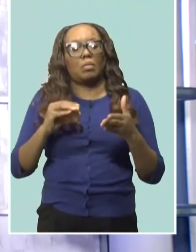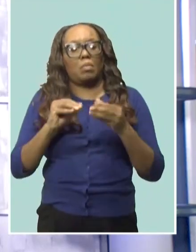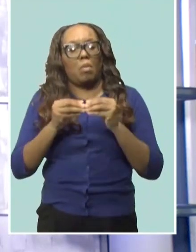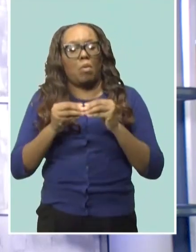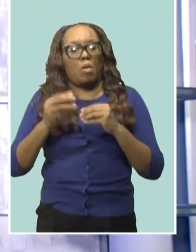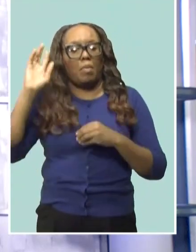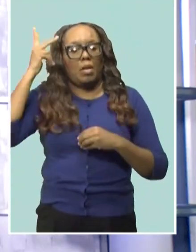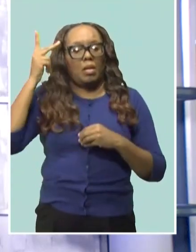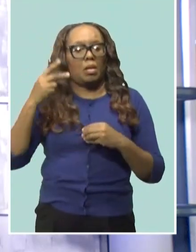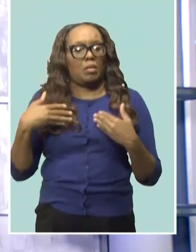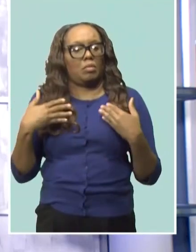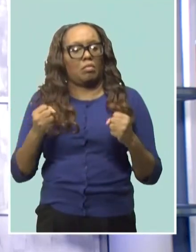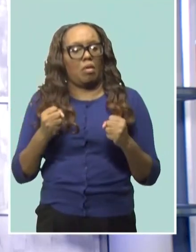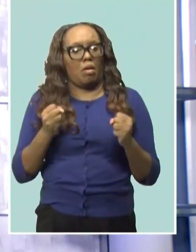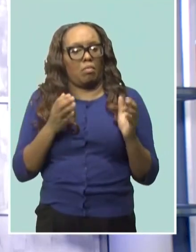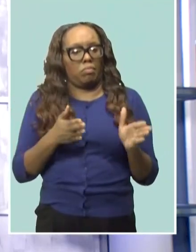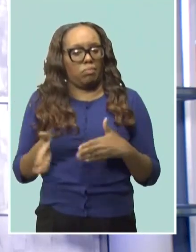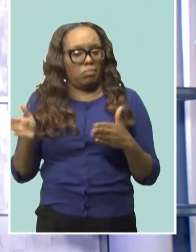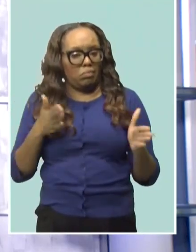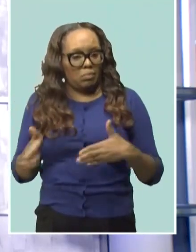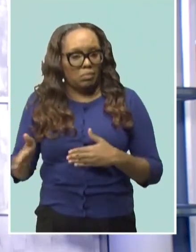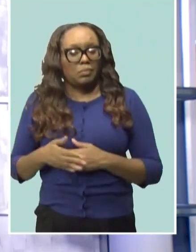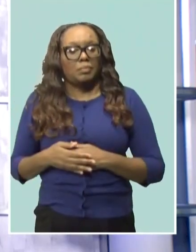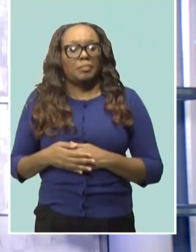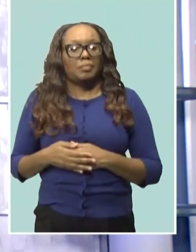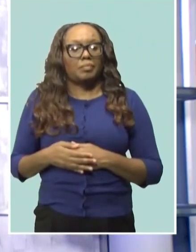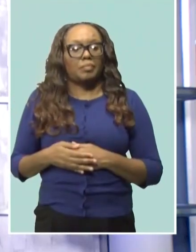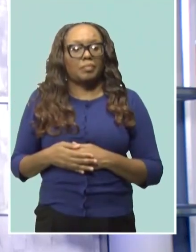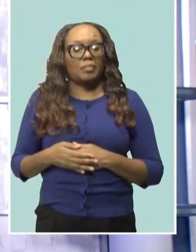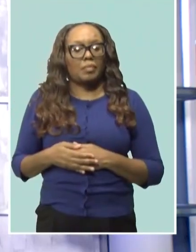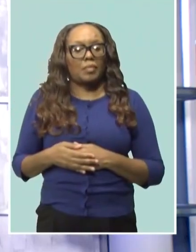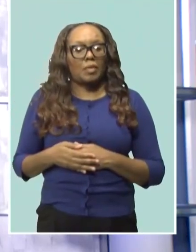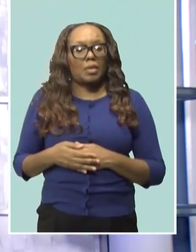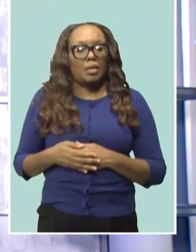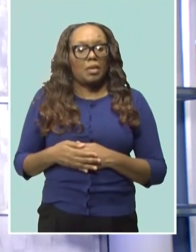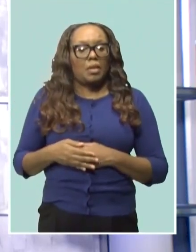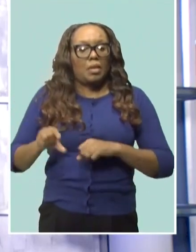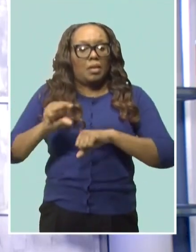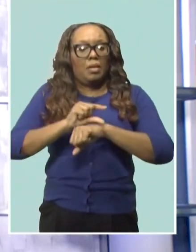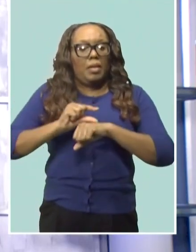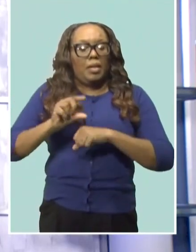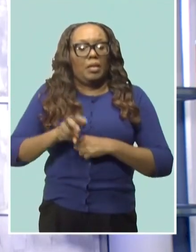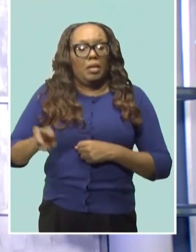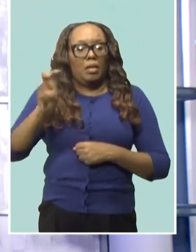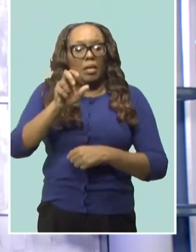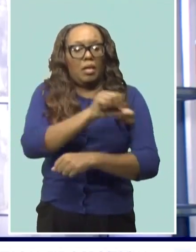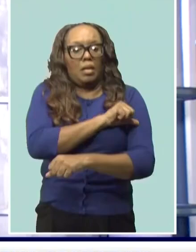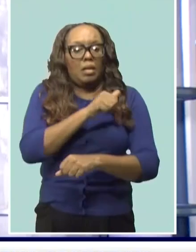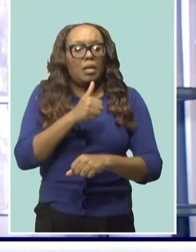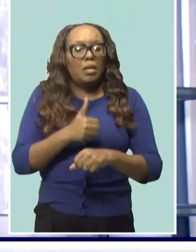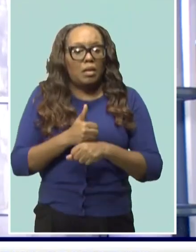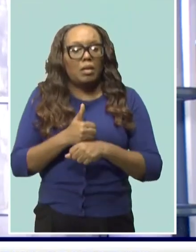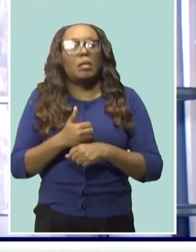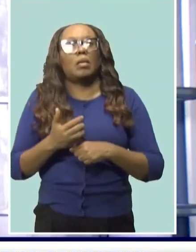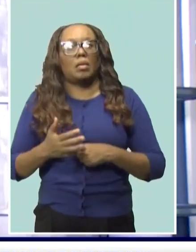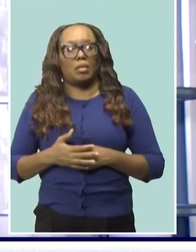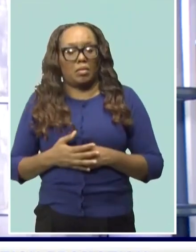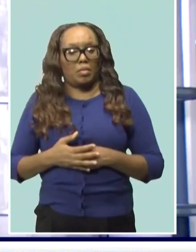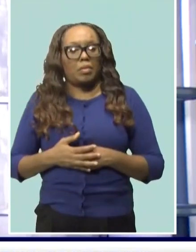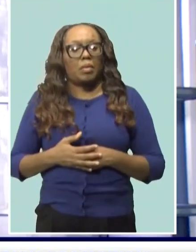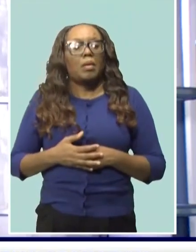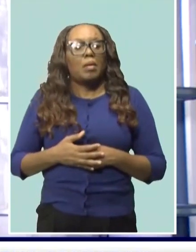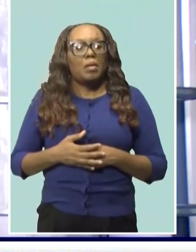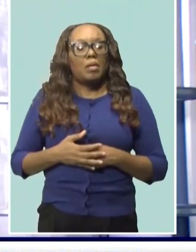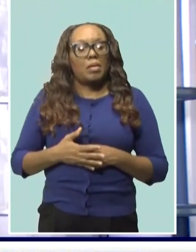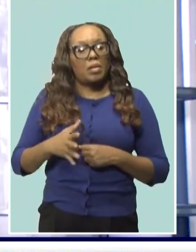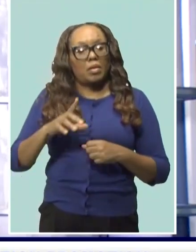for many months. Barbados is the latest stop of the Grenada Tourism Authority's regional destination promotion. Barbadians